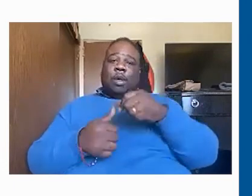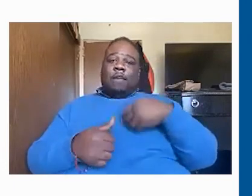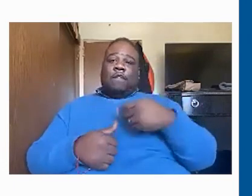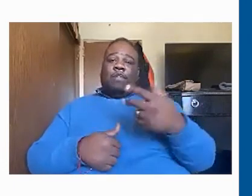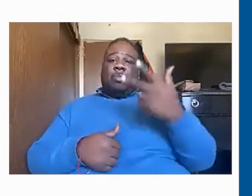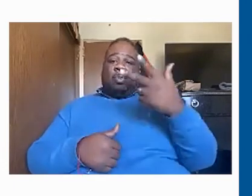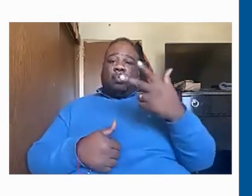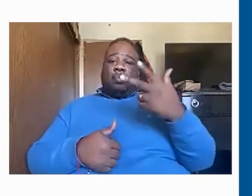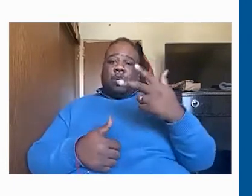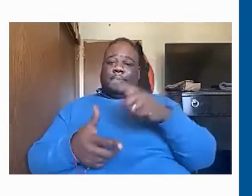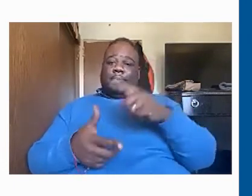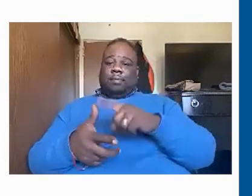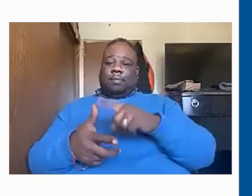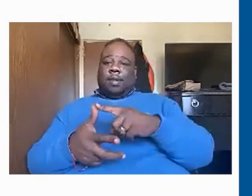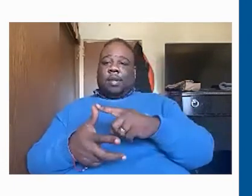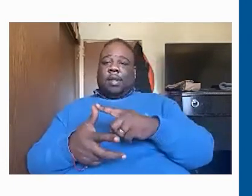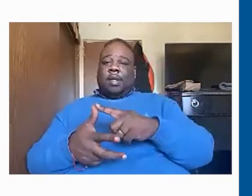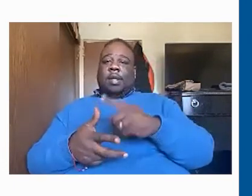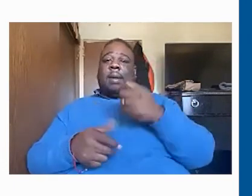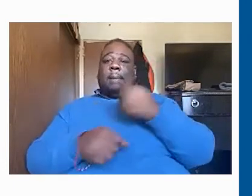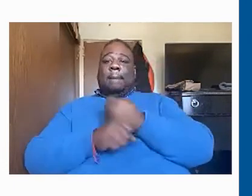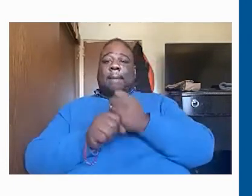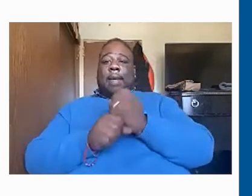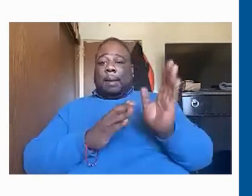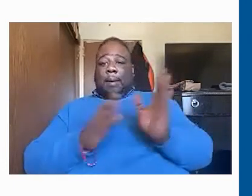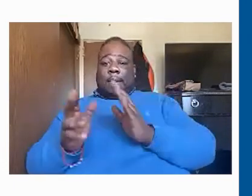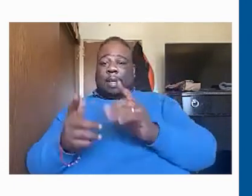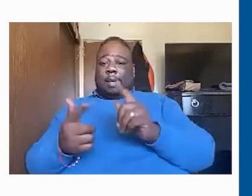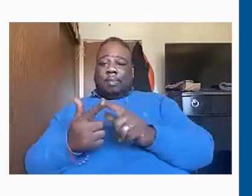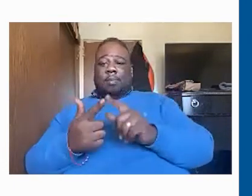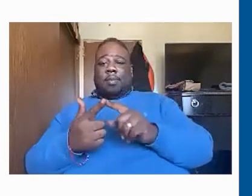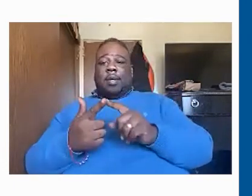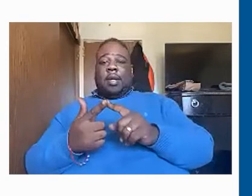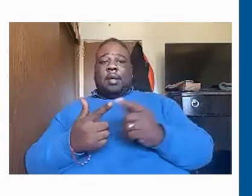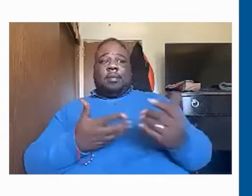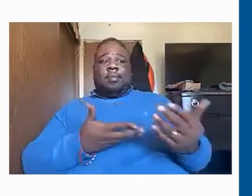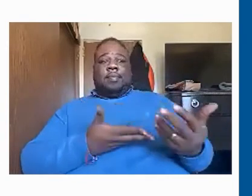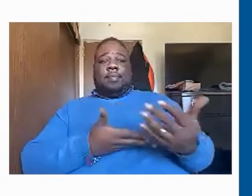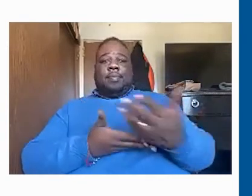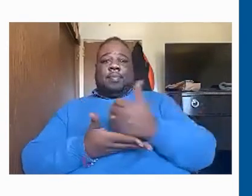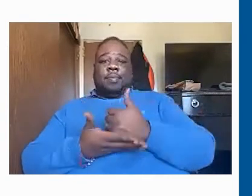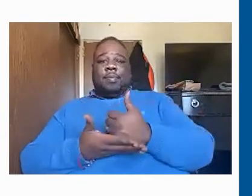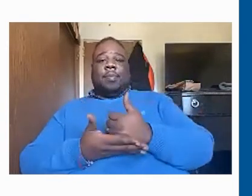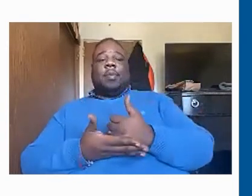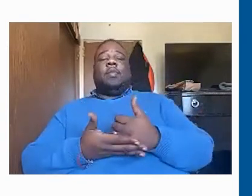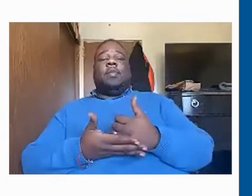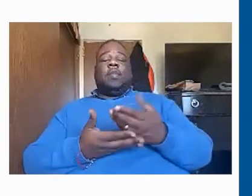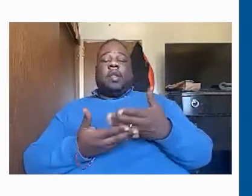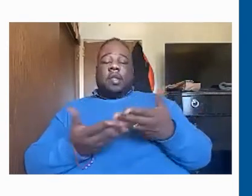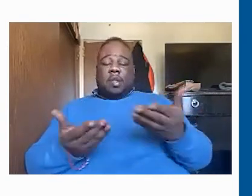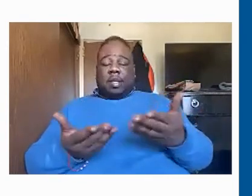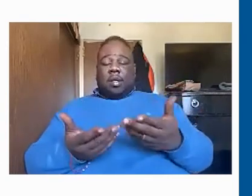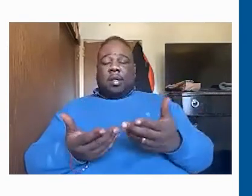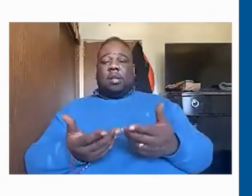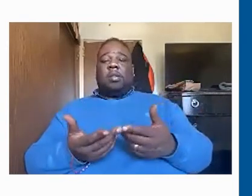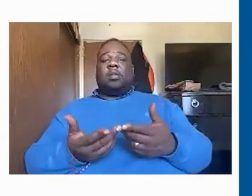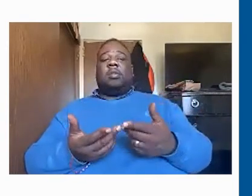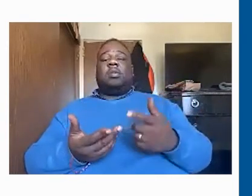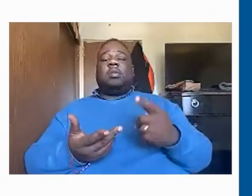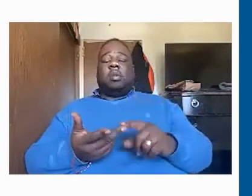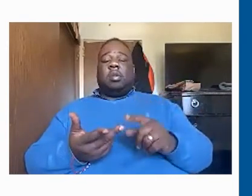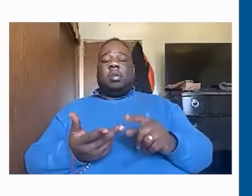staying informed. Those are the 3 key areas that you want to keep in mind. Because people with disabilities, we really need to take additional steps to be